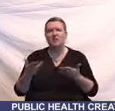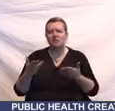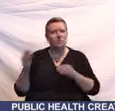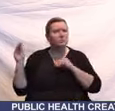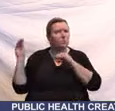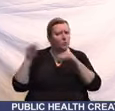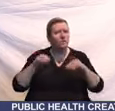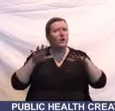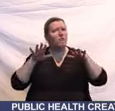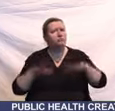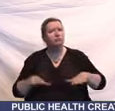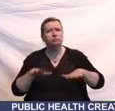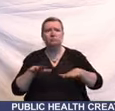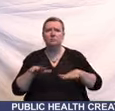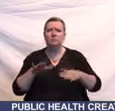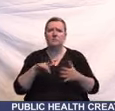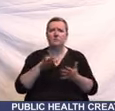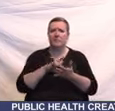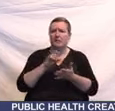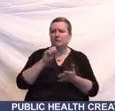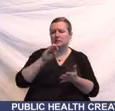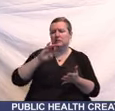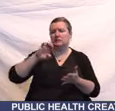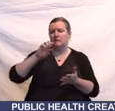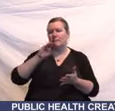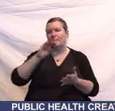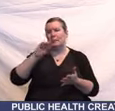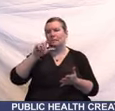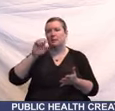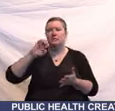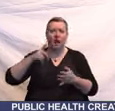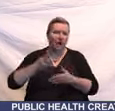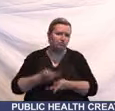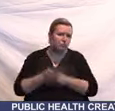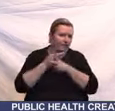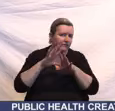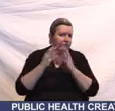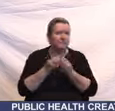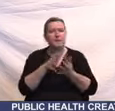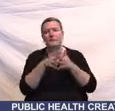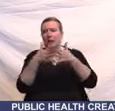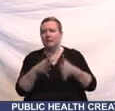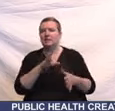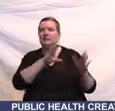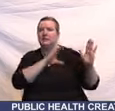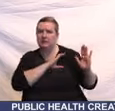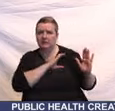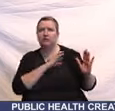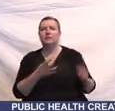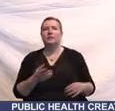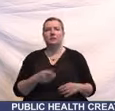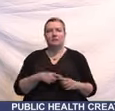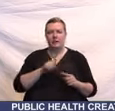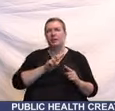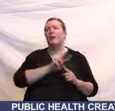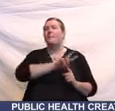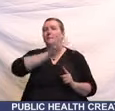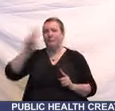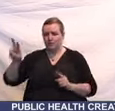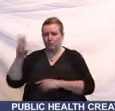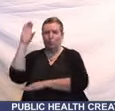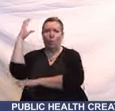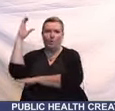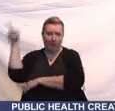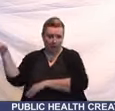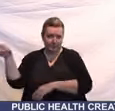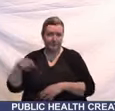Middlesex County, where they raised their family and became American citizens. Later, they returned to Palo Nuevo to help their native town.